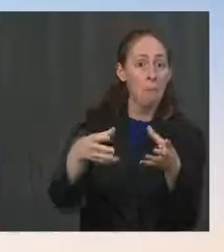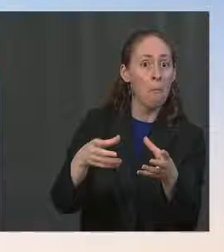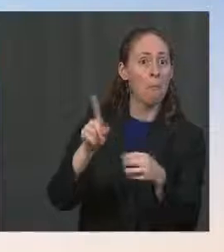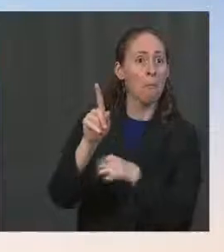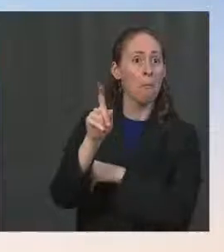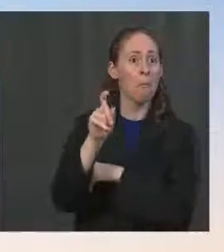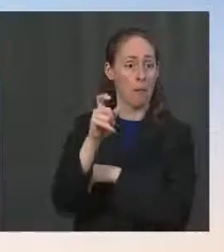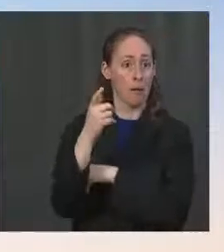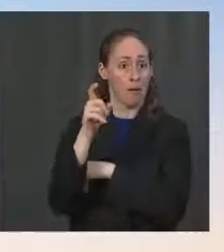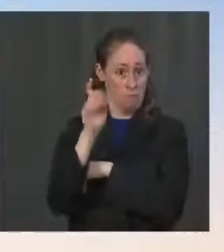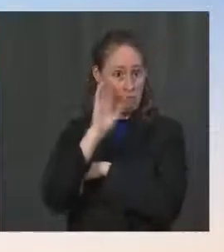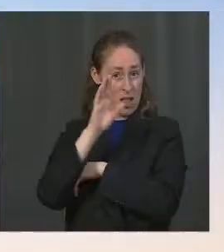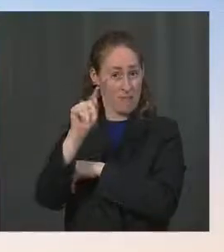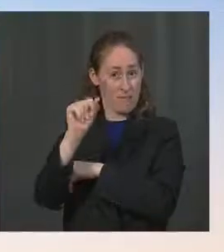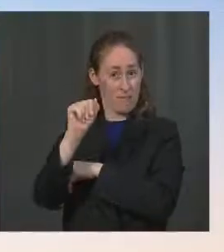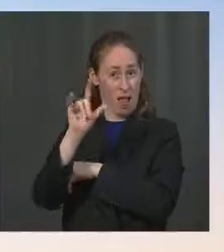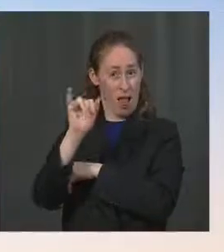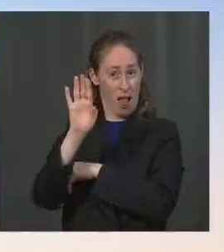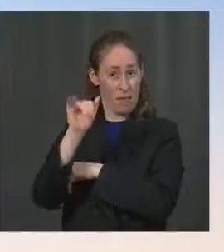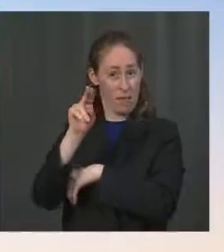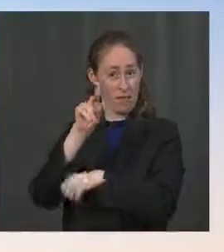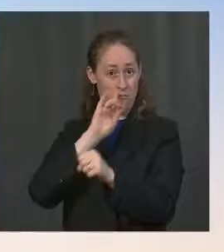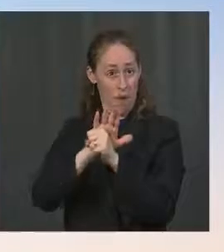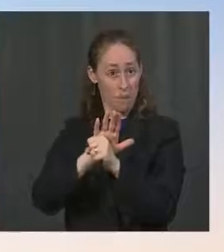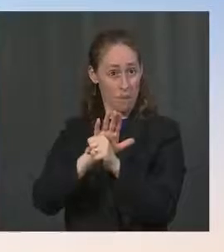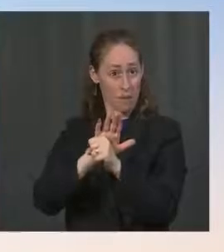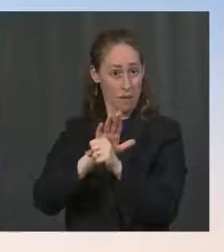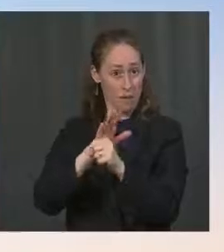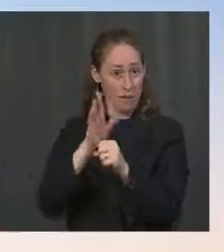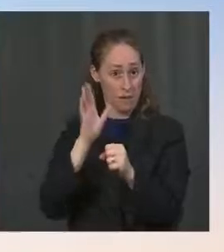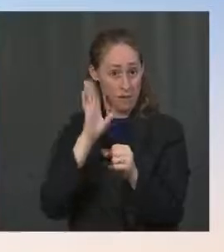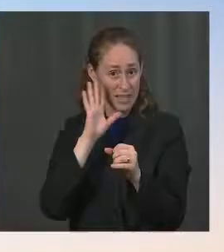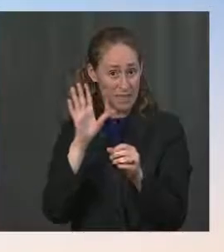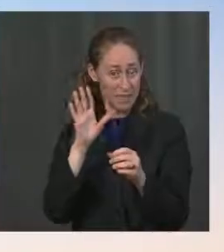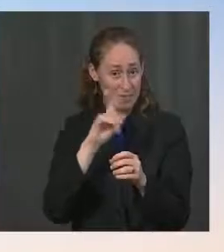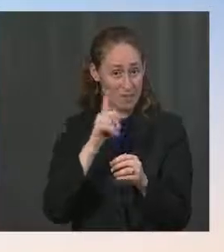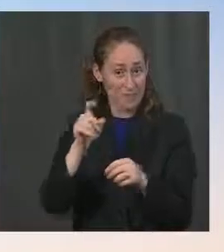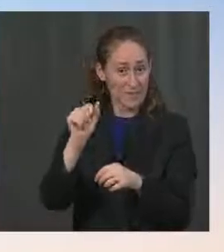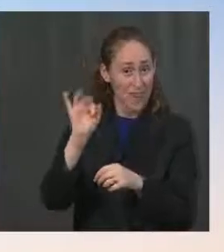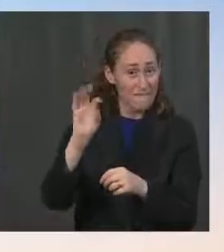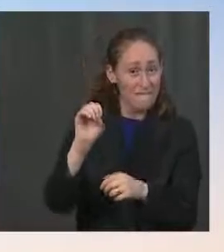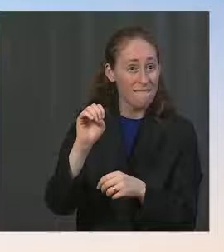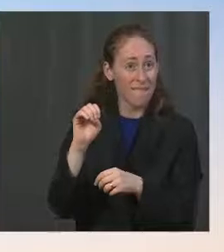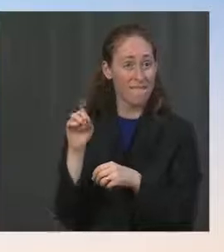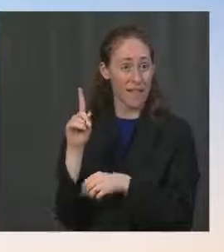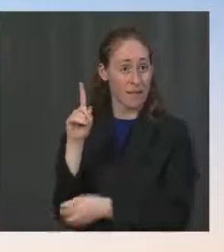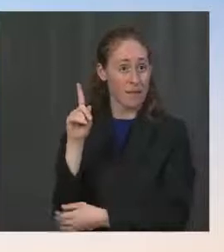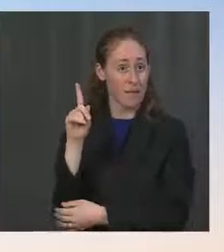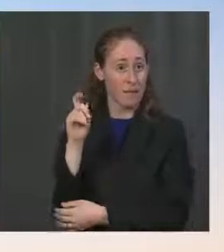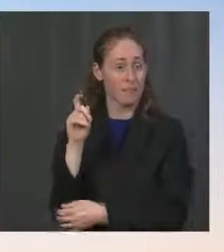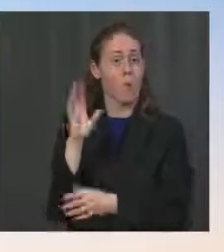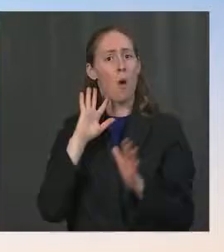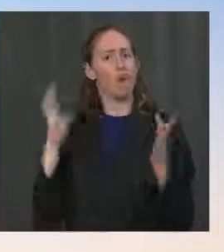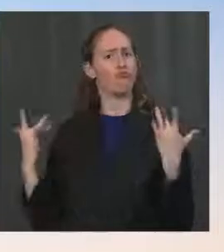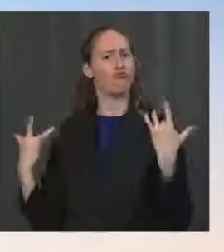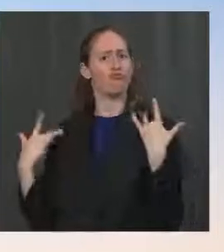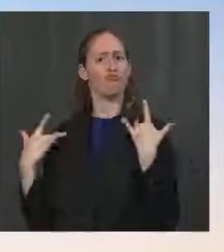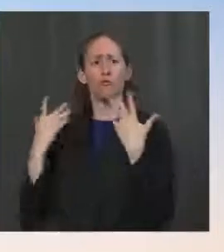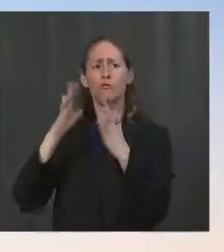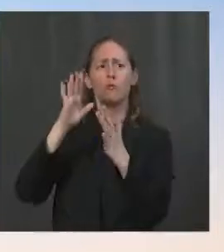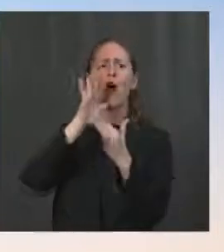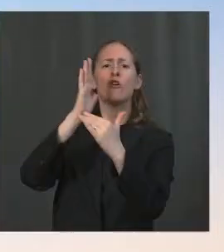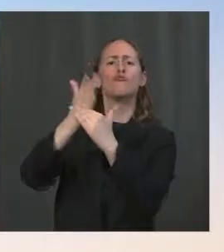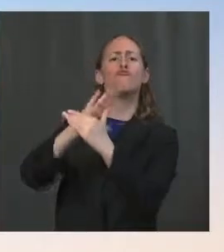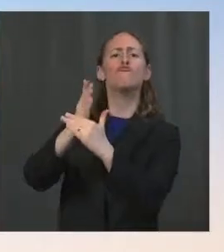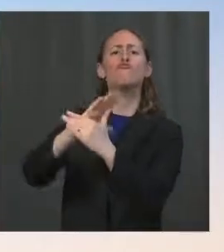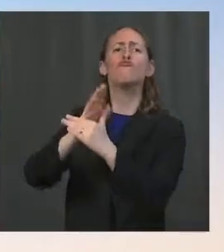assurances or assist in guaranteeing those people safe passage? And did they make any stipulations about who could be evacuated under that specific regime?